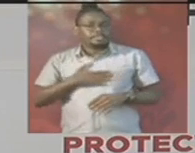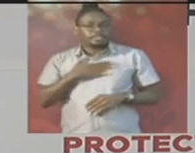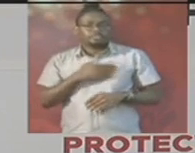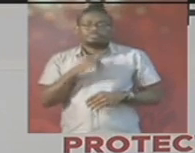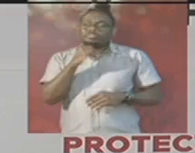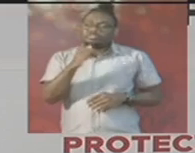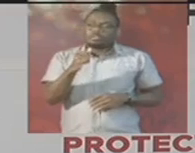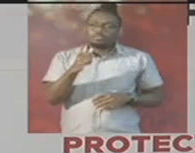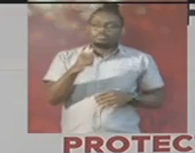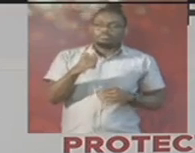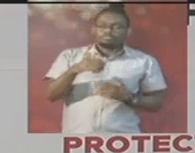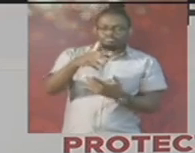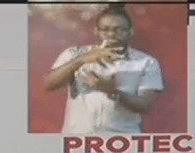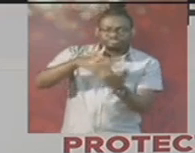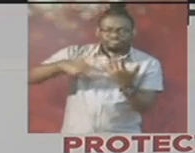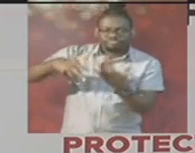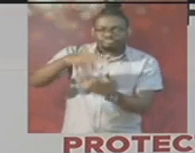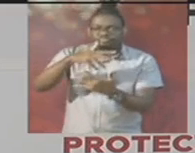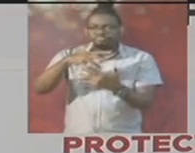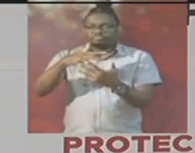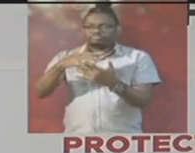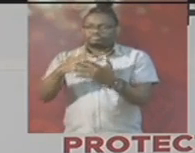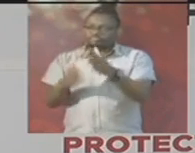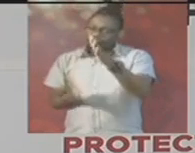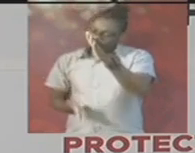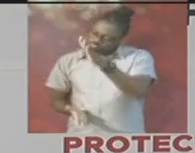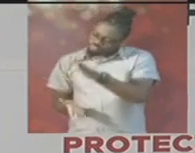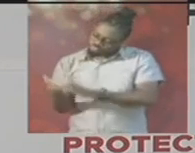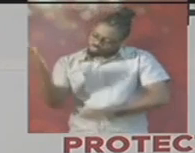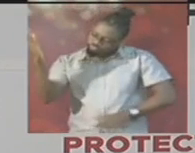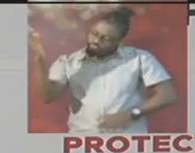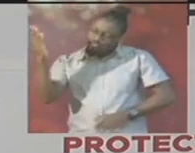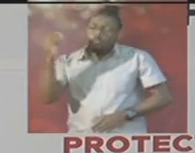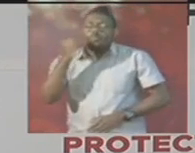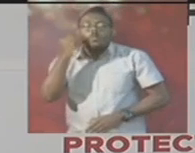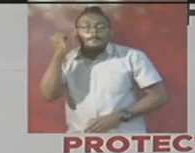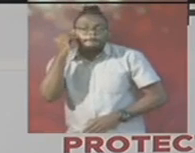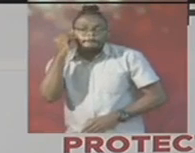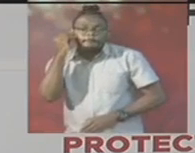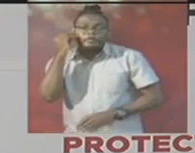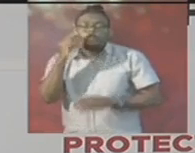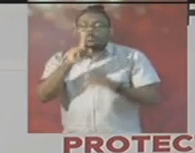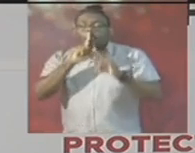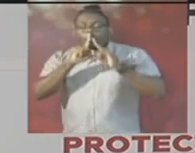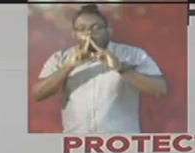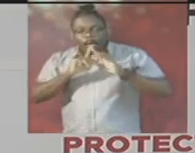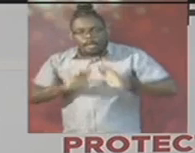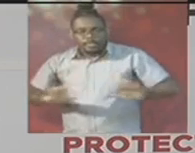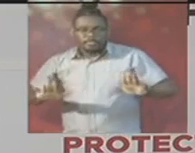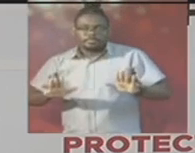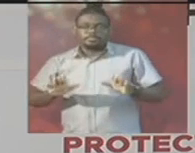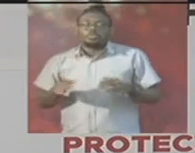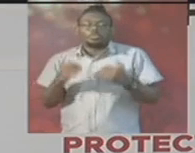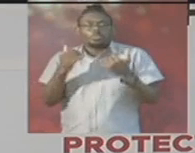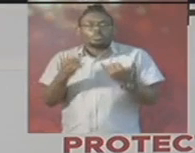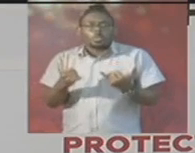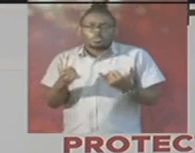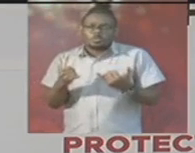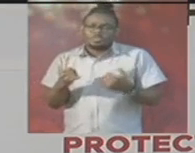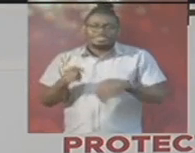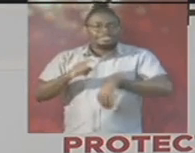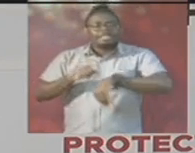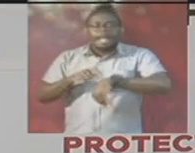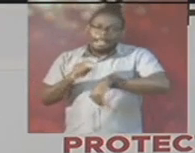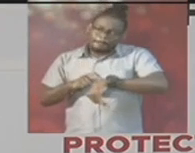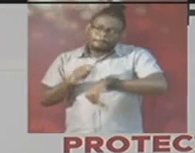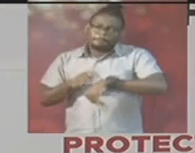congregate. Please go home quietly. This is a time for deep introspection, and